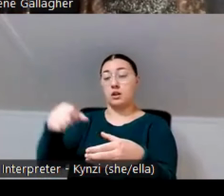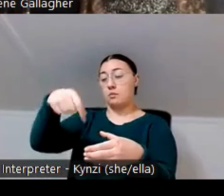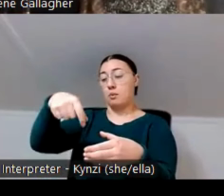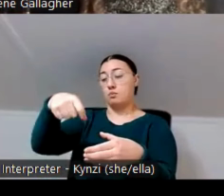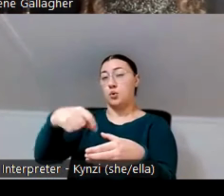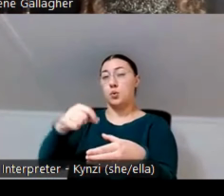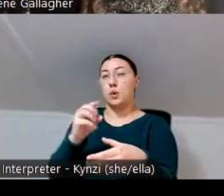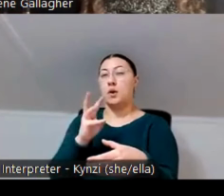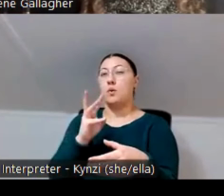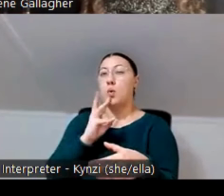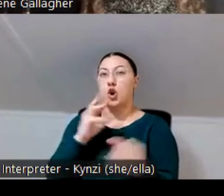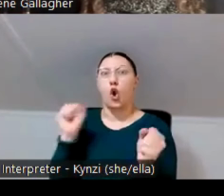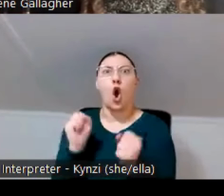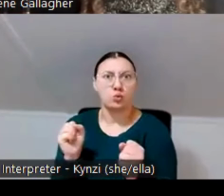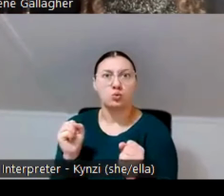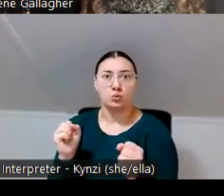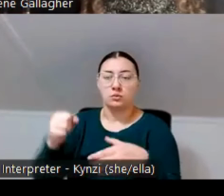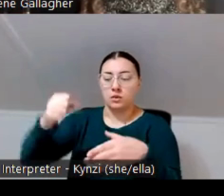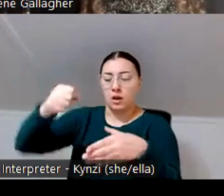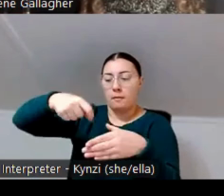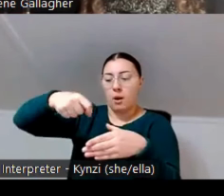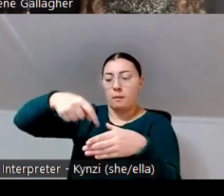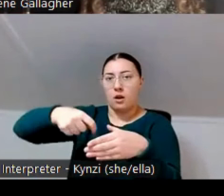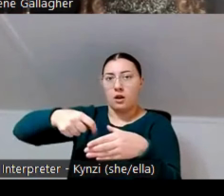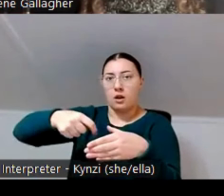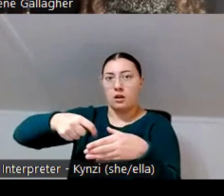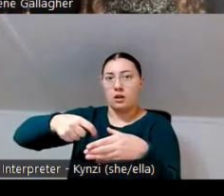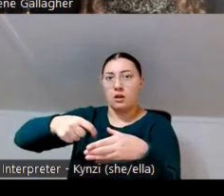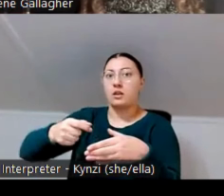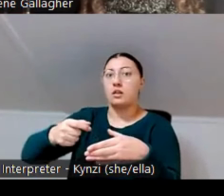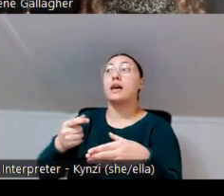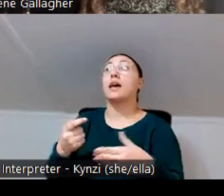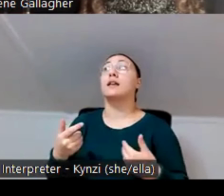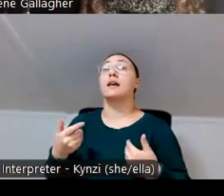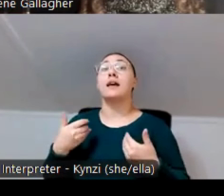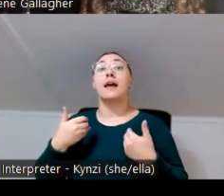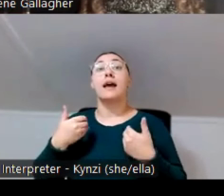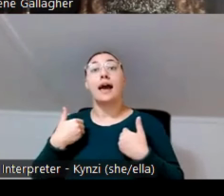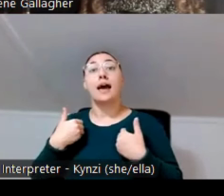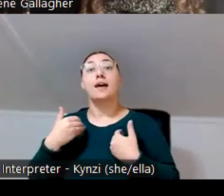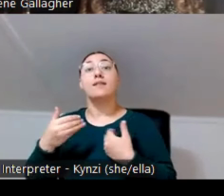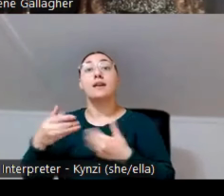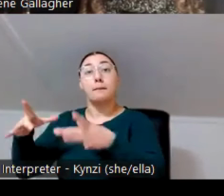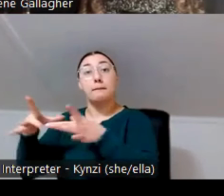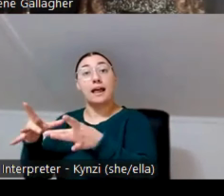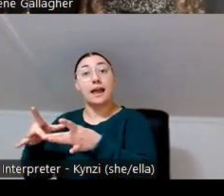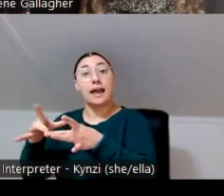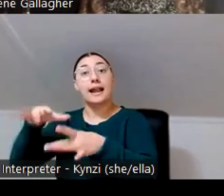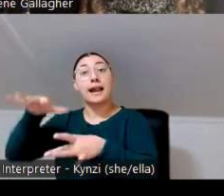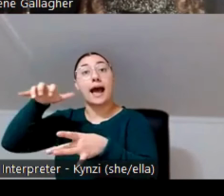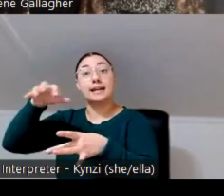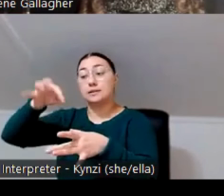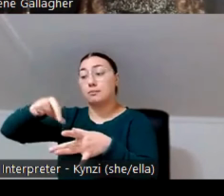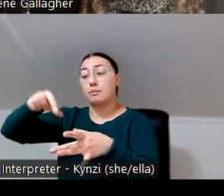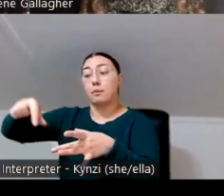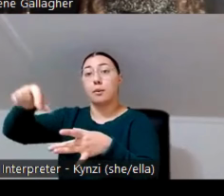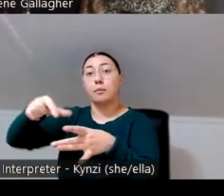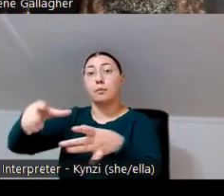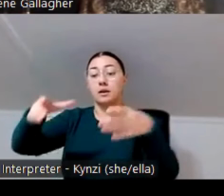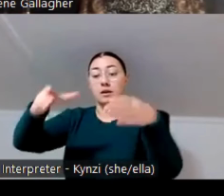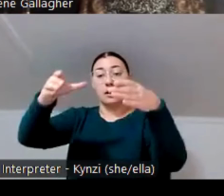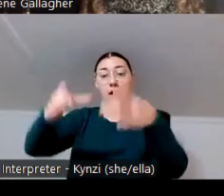cold water, put a small plate with ice cubes over the top, and watch the fog